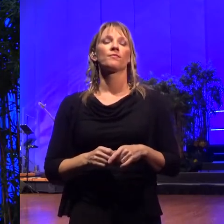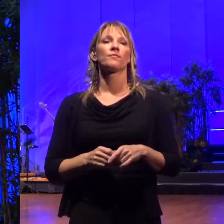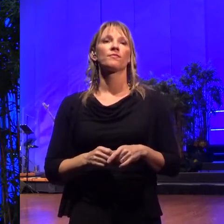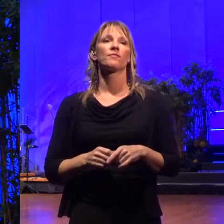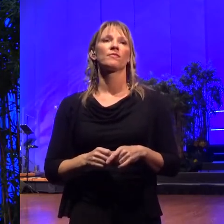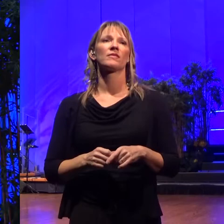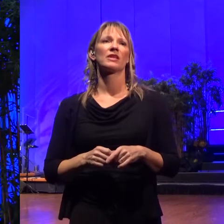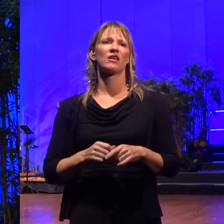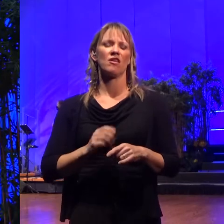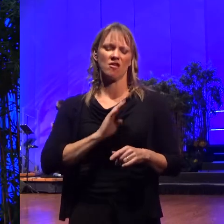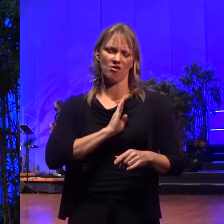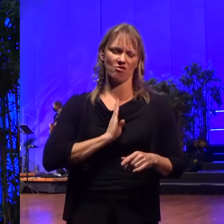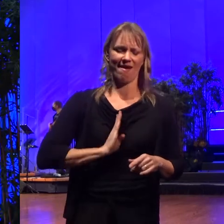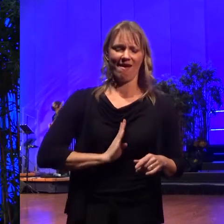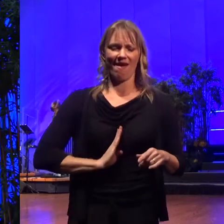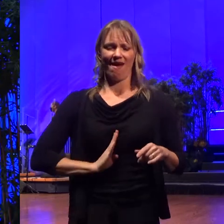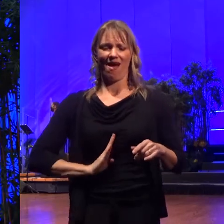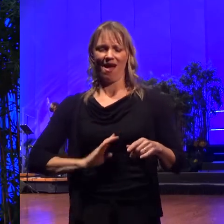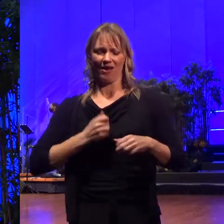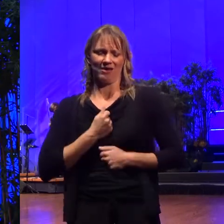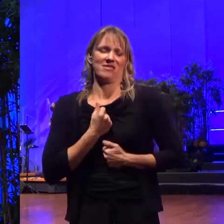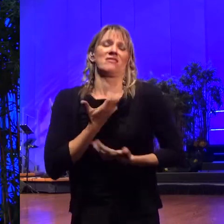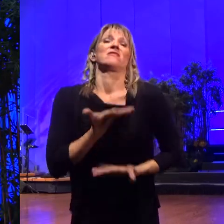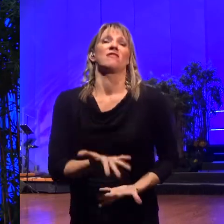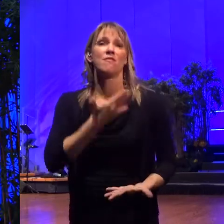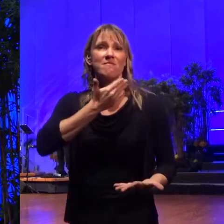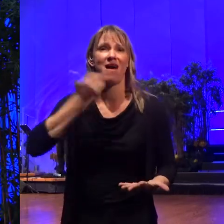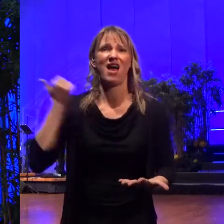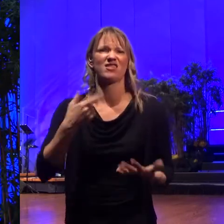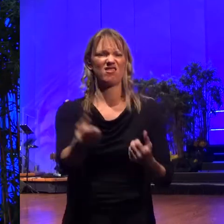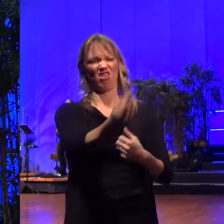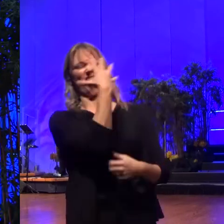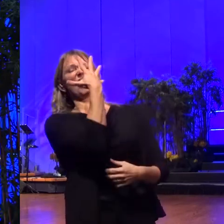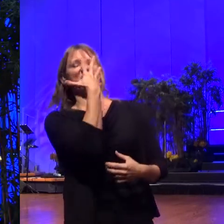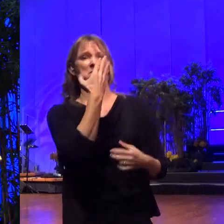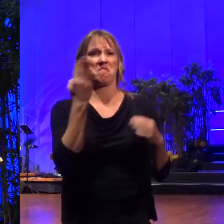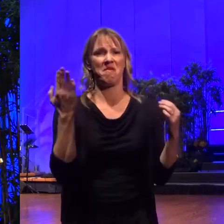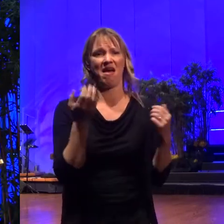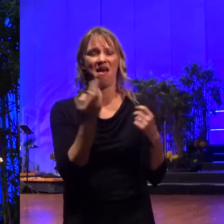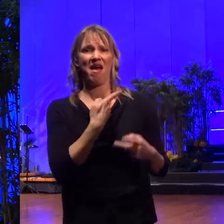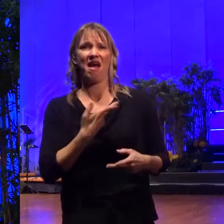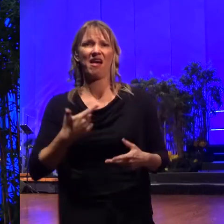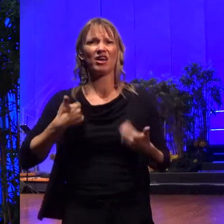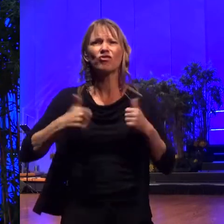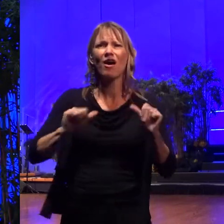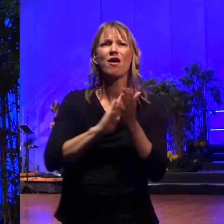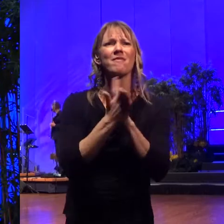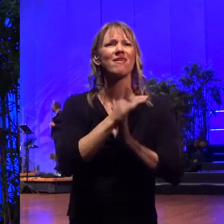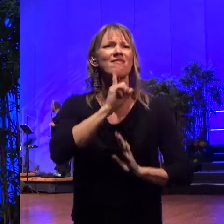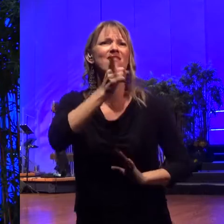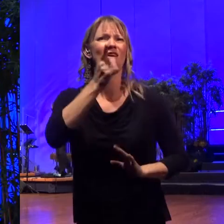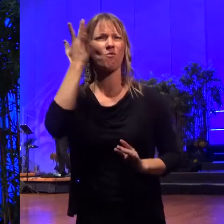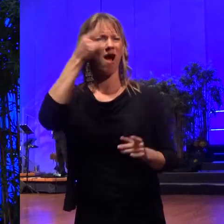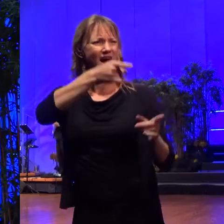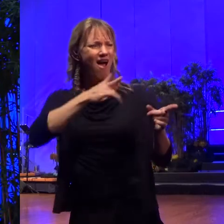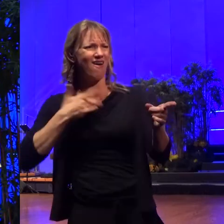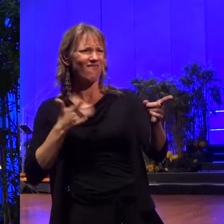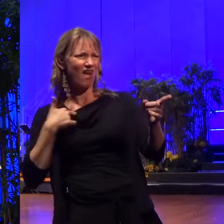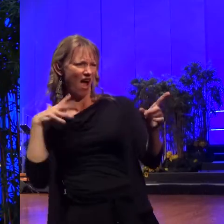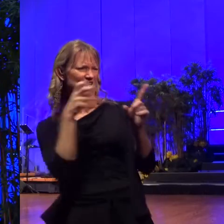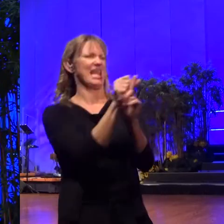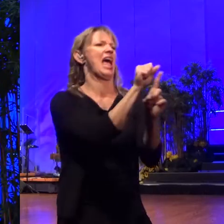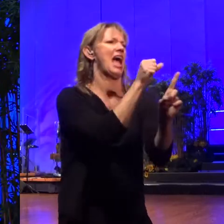I'm cracking my chest, giving my best. You're throwing it back, I'm trying to be real. So why do you feel you're